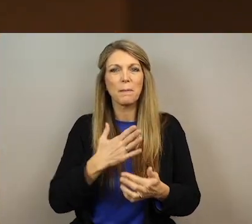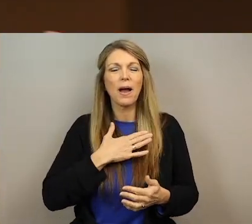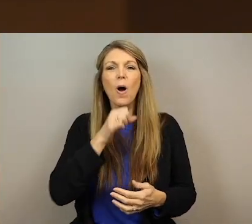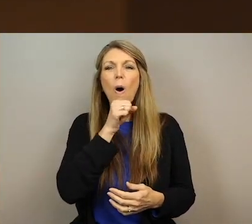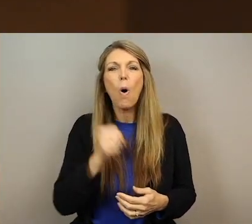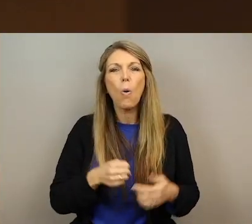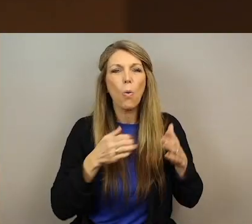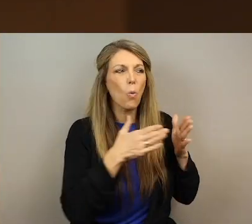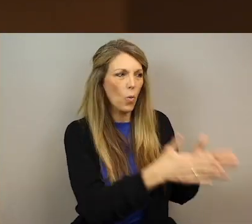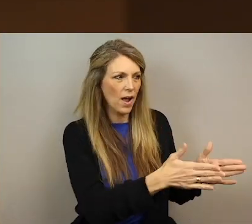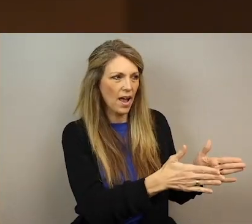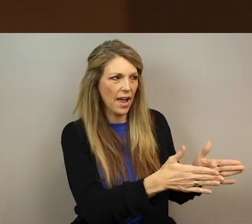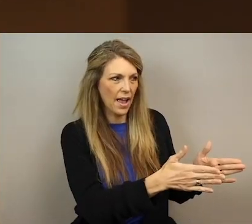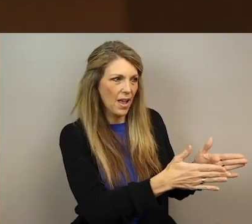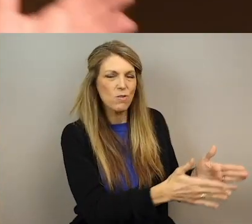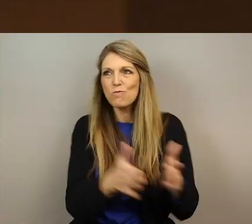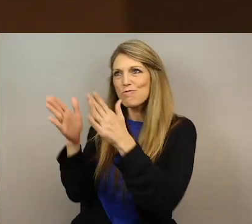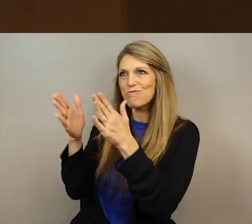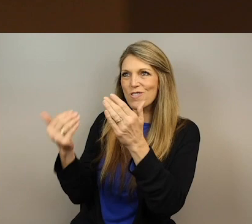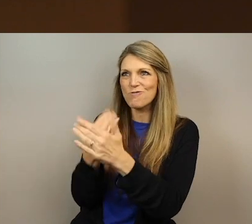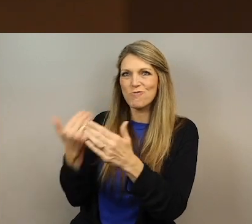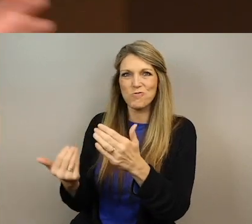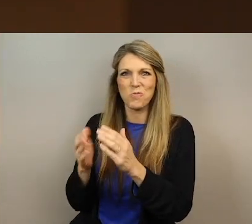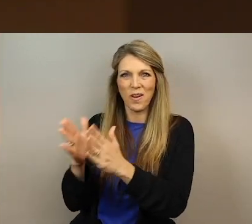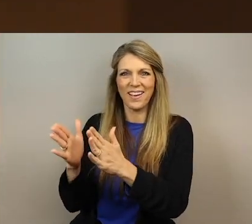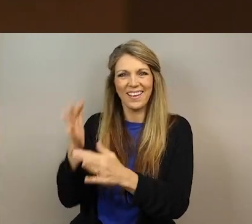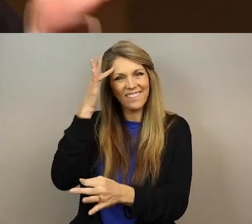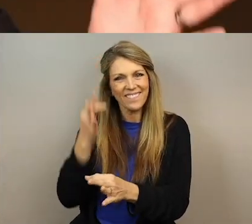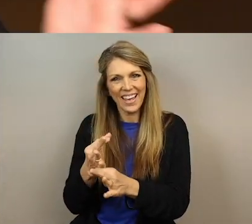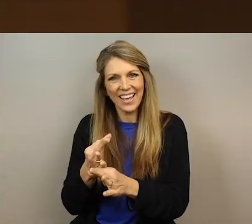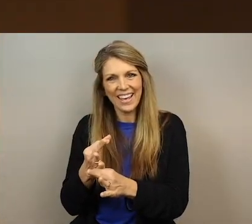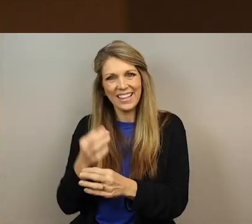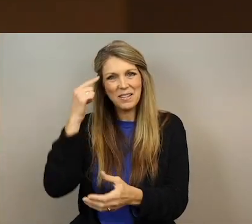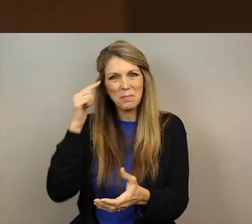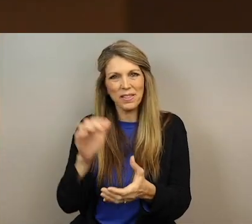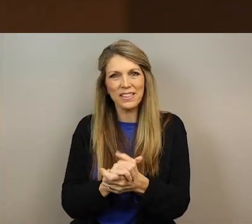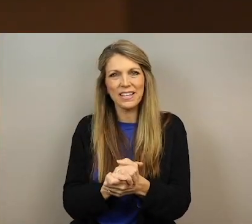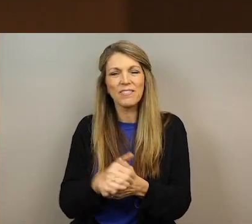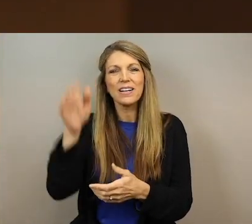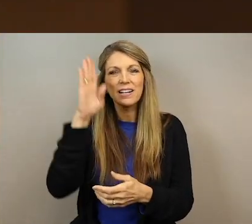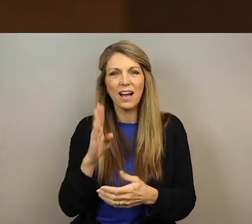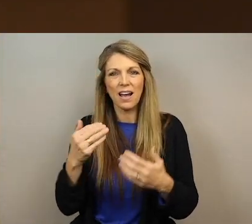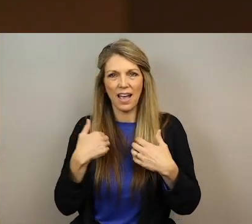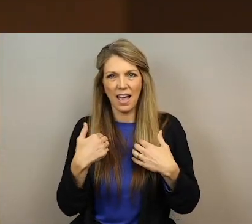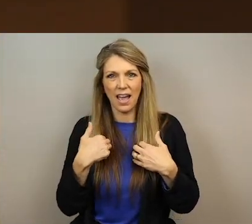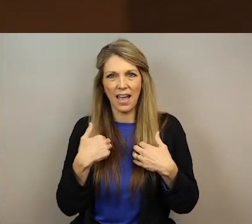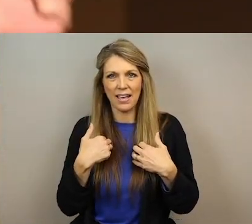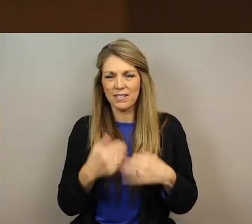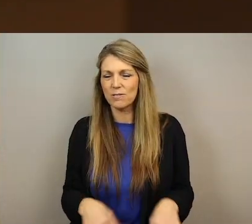way, and I'm going to turn to my new way. And how do we do that? Through faith, by believing that what God has for us